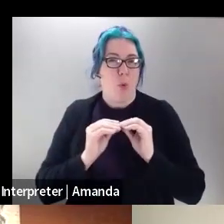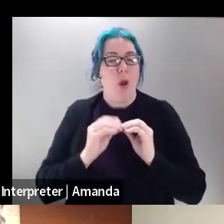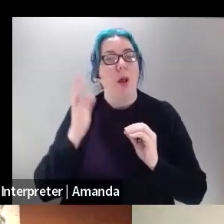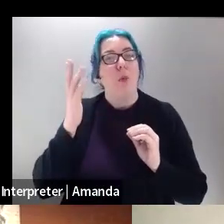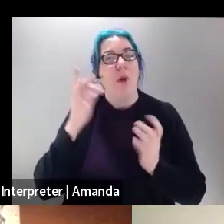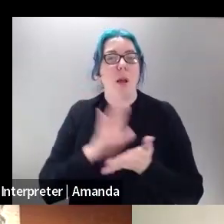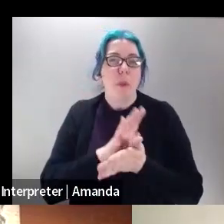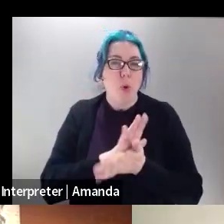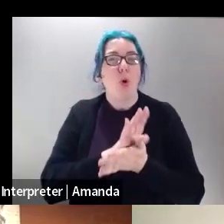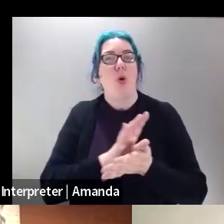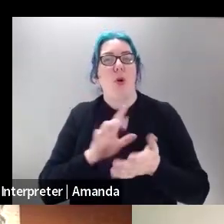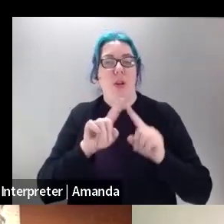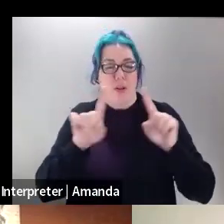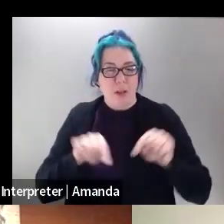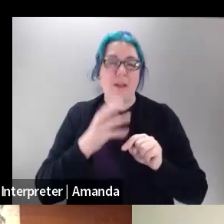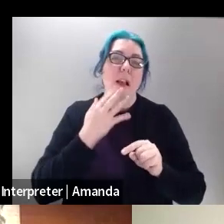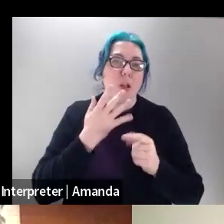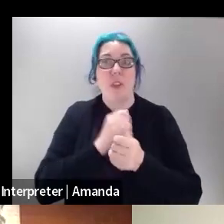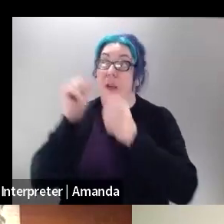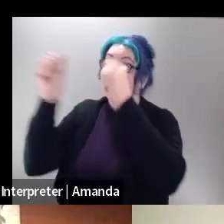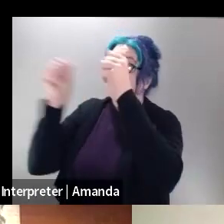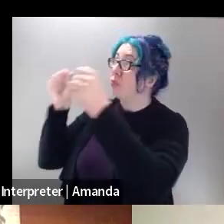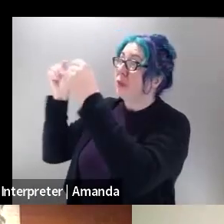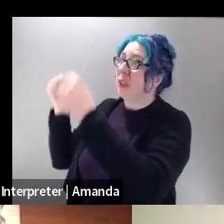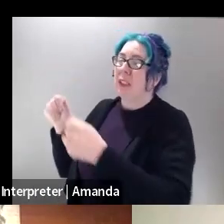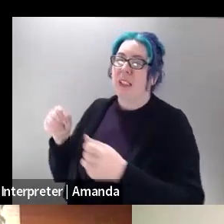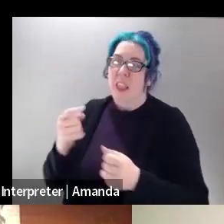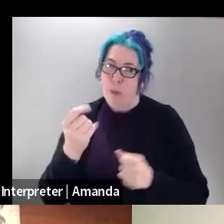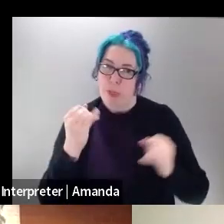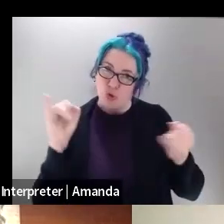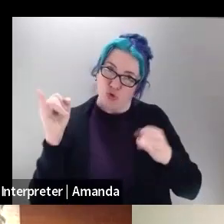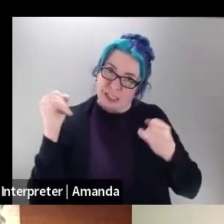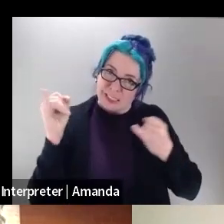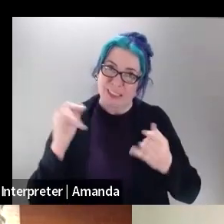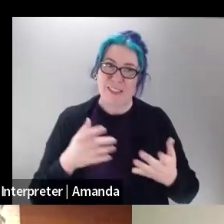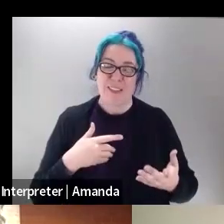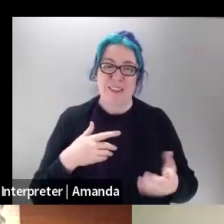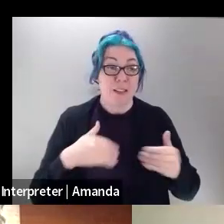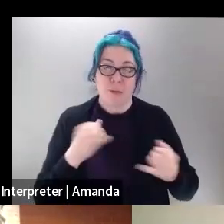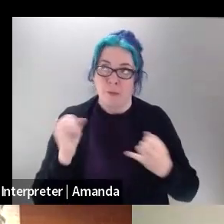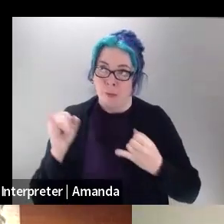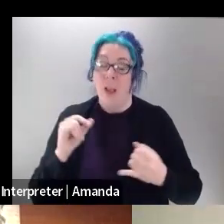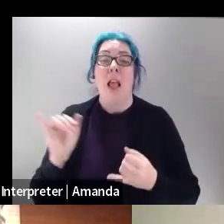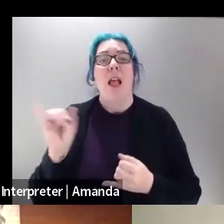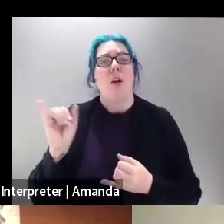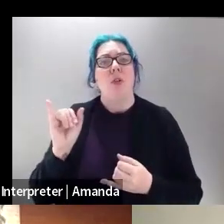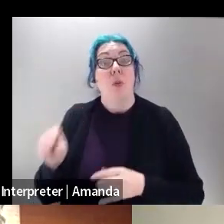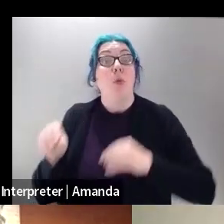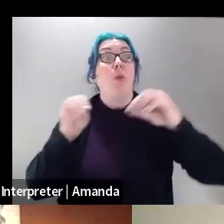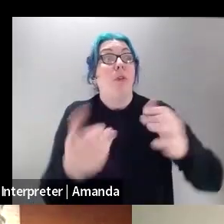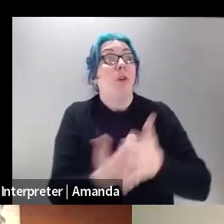be distracting and really difficult to transfer from room to room. Very logistical, boring things.